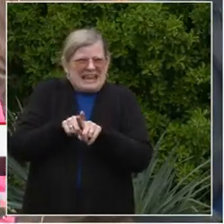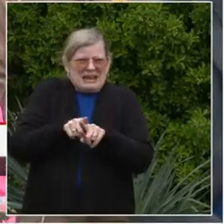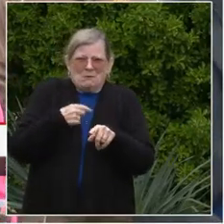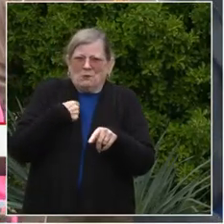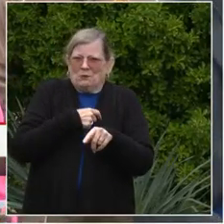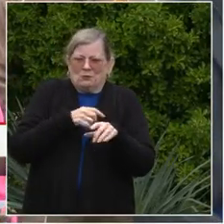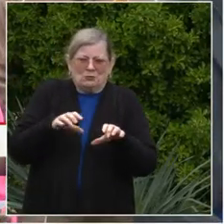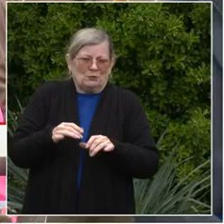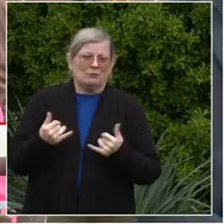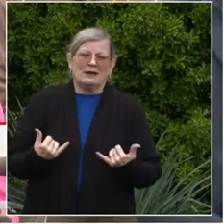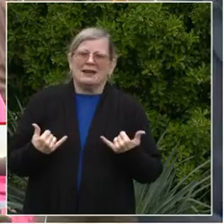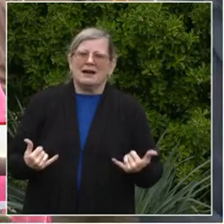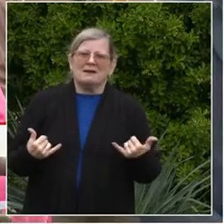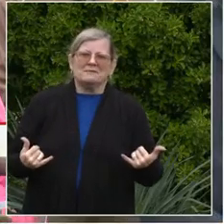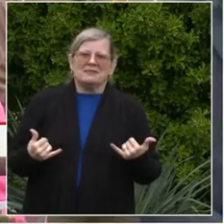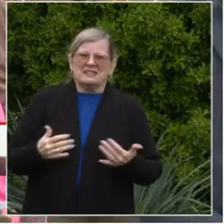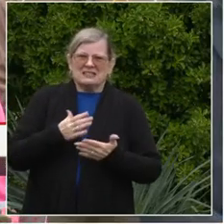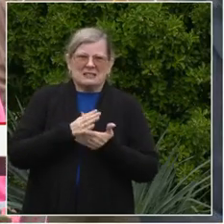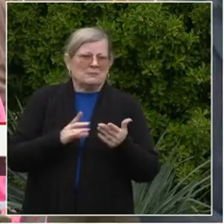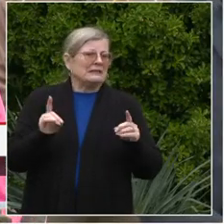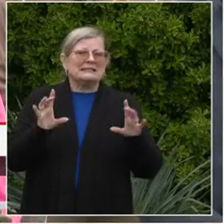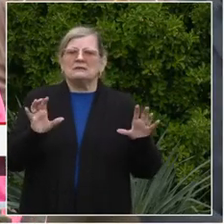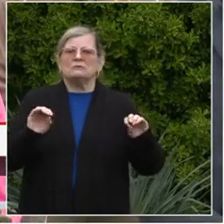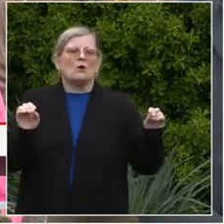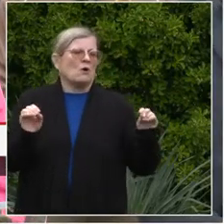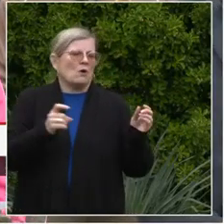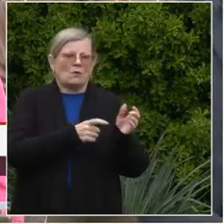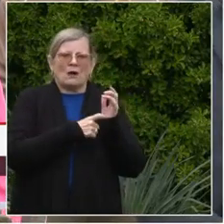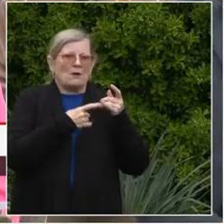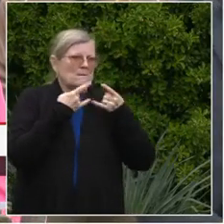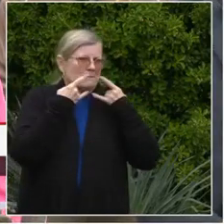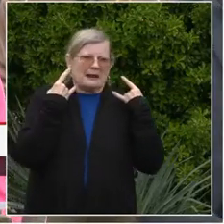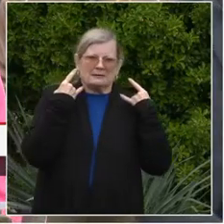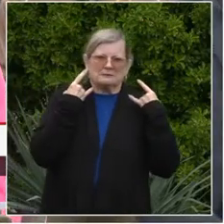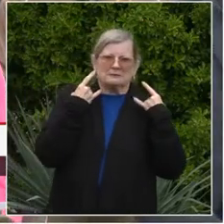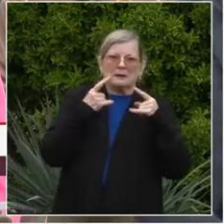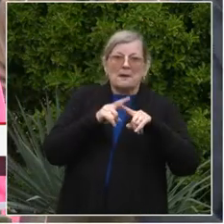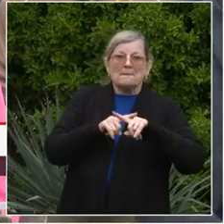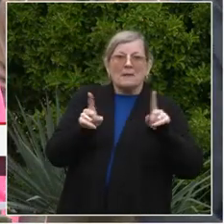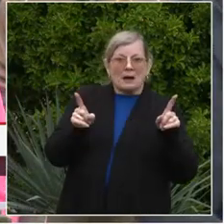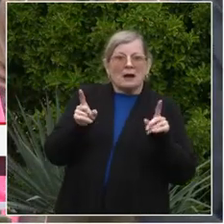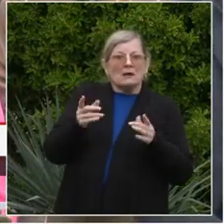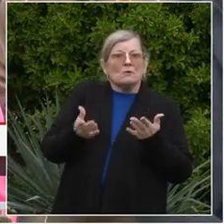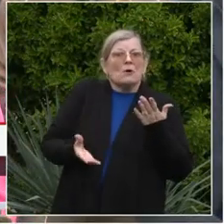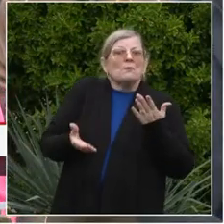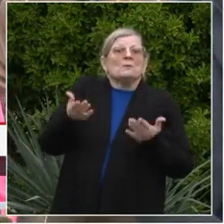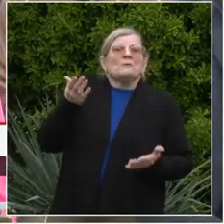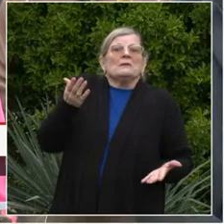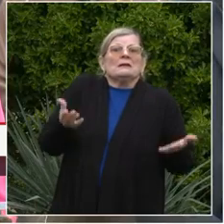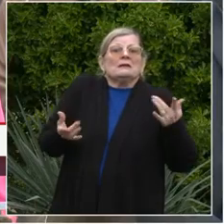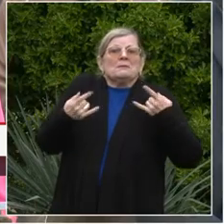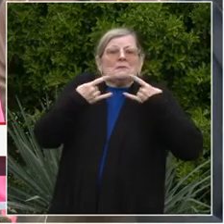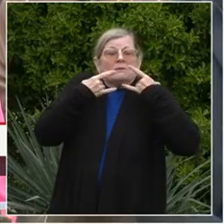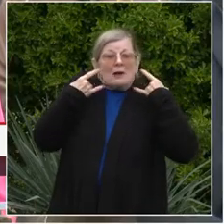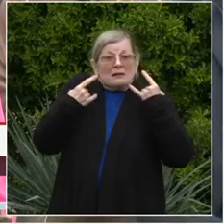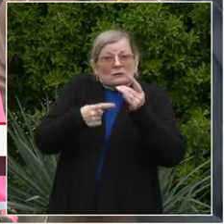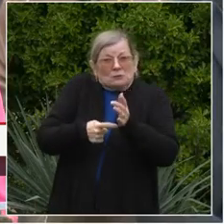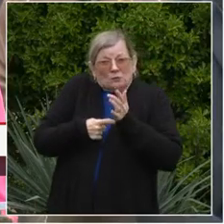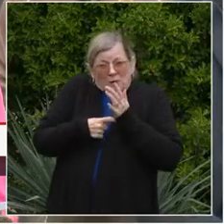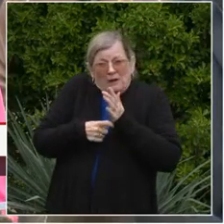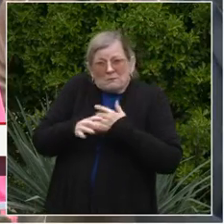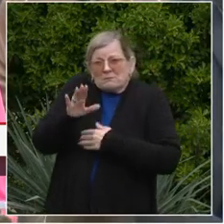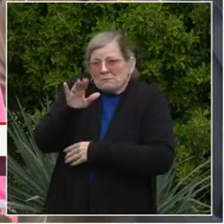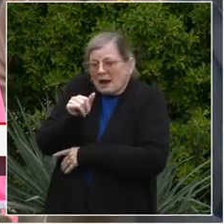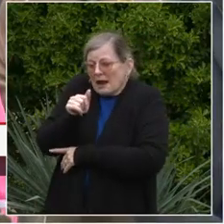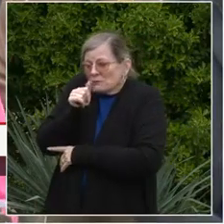there's no mask mandate imposed by the government, but there are likely mask requirements imposed by private